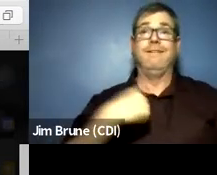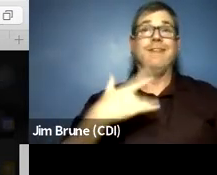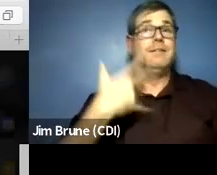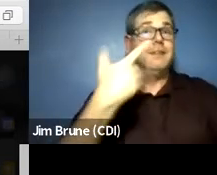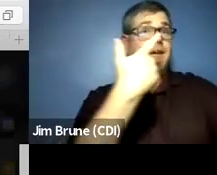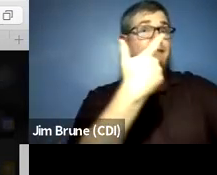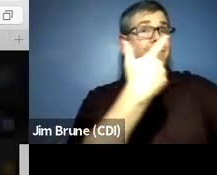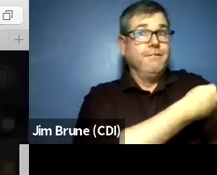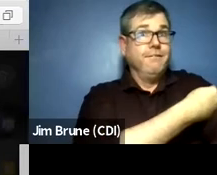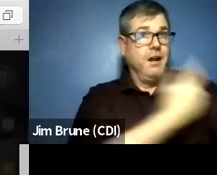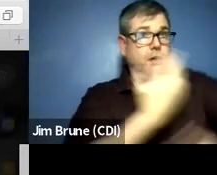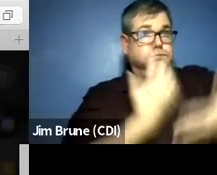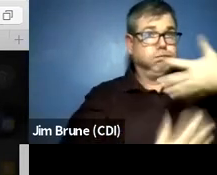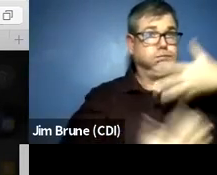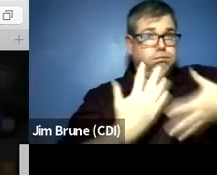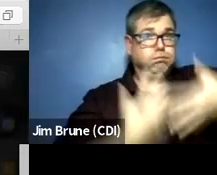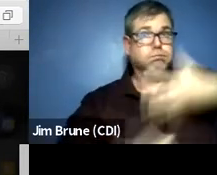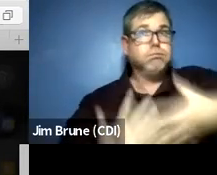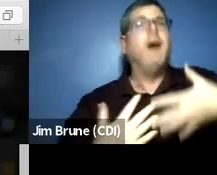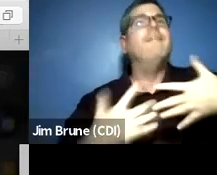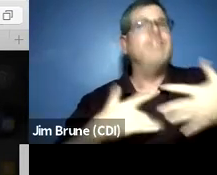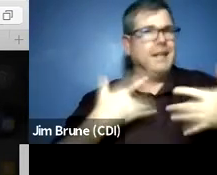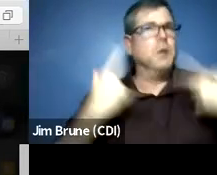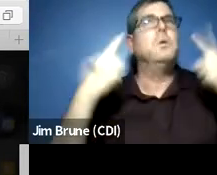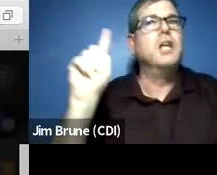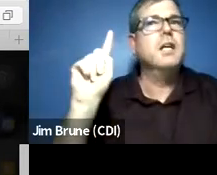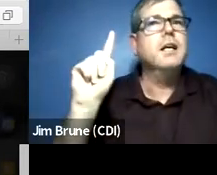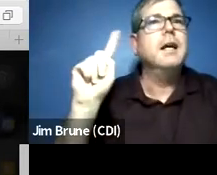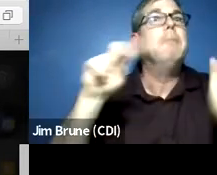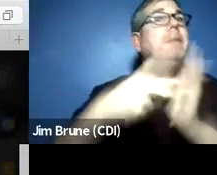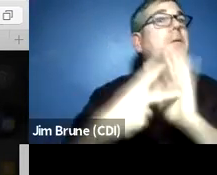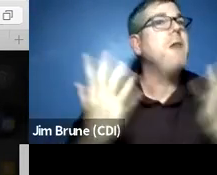all the work I was doing. So I was thankful for that break.